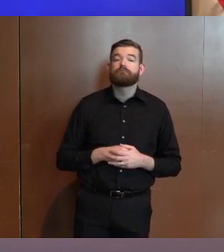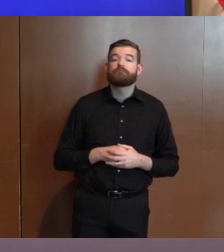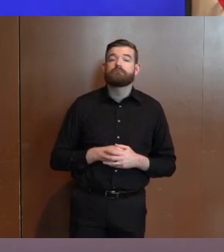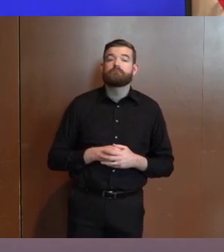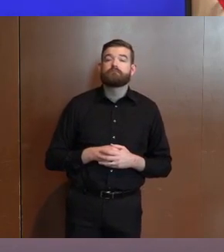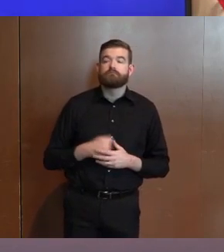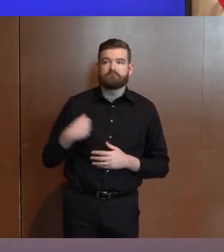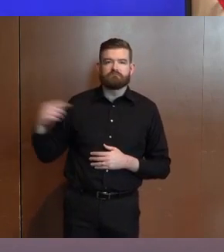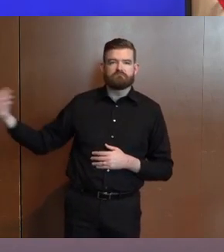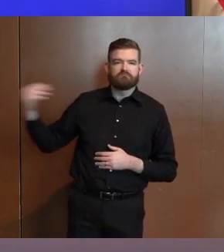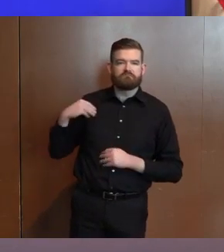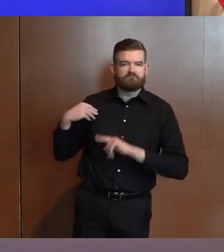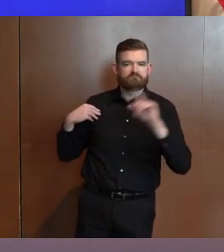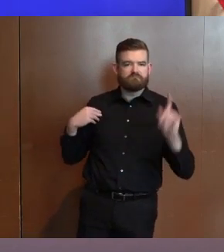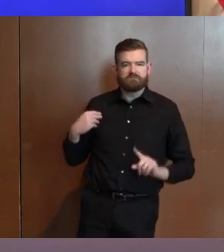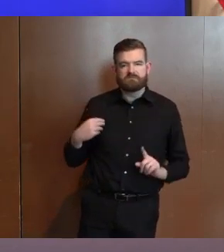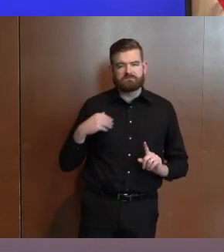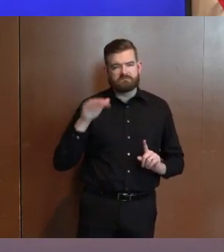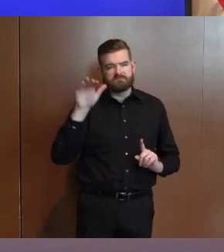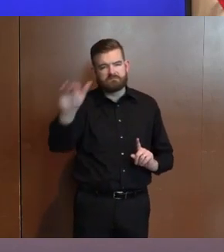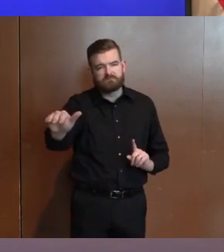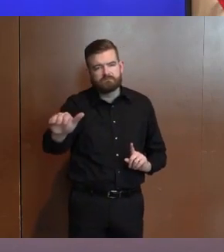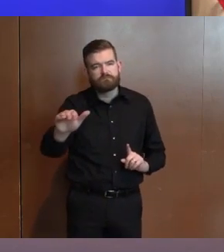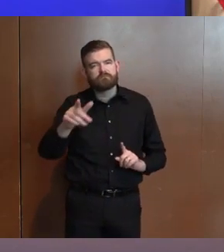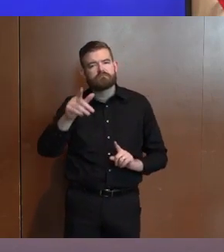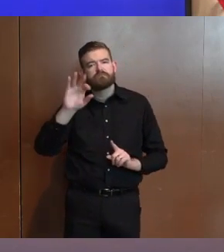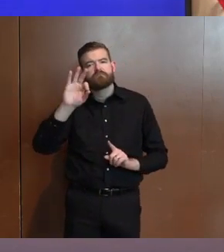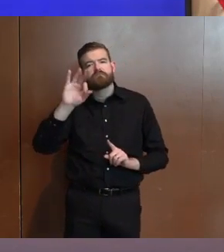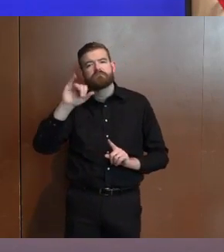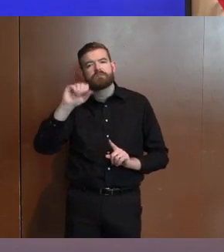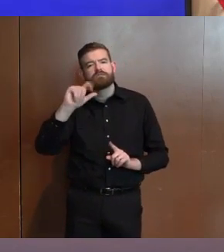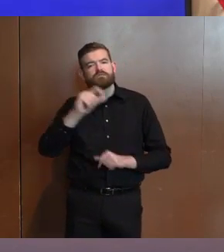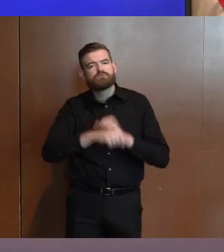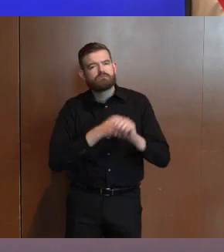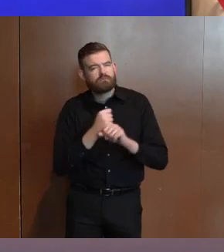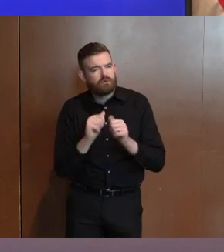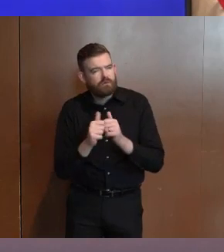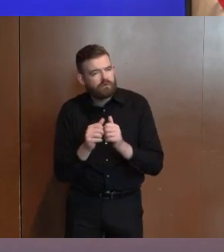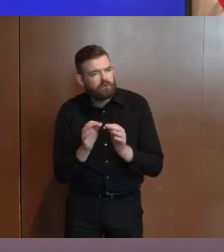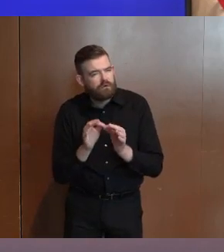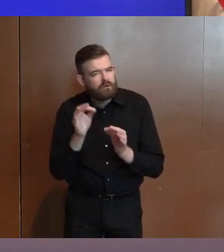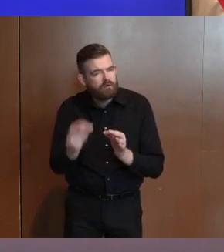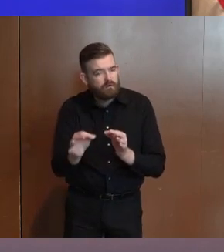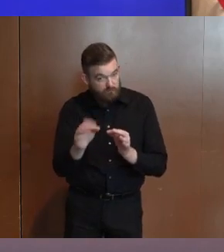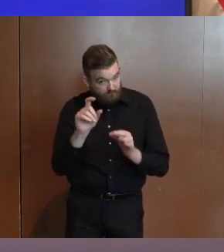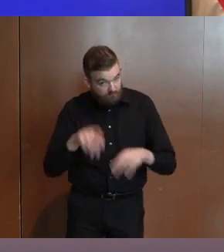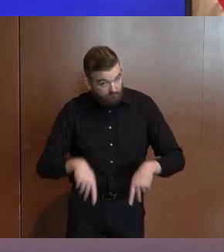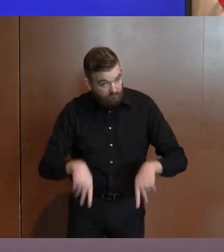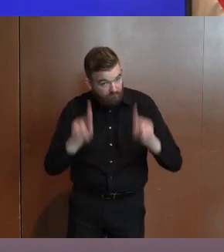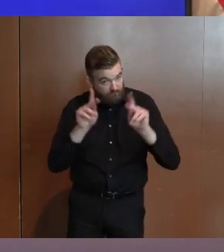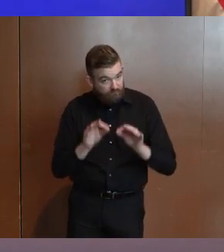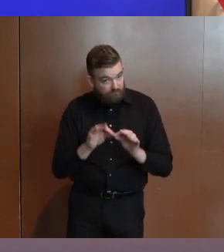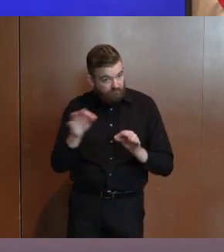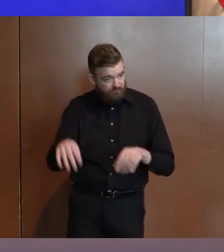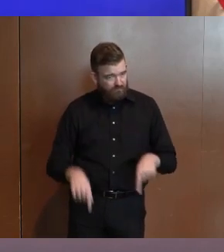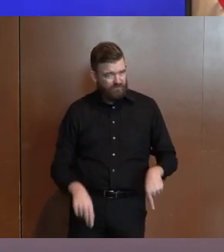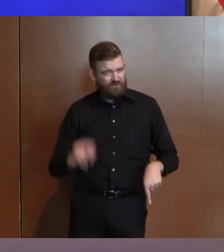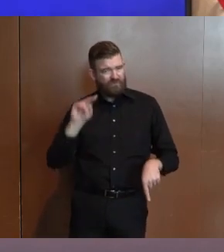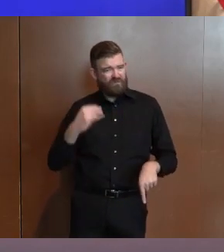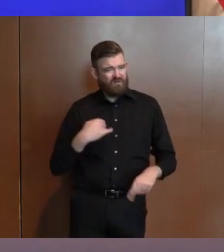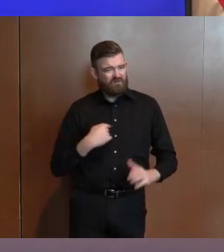you extend the fiscal year to September 30th, both mechanically and legally, given the constitutional requirement for an